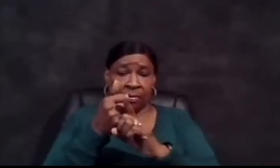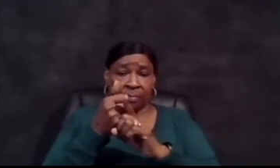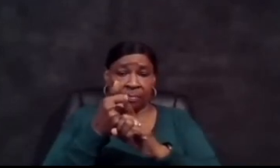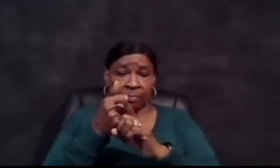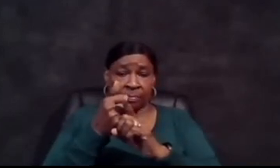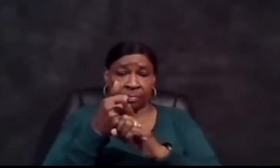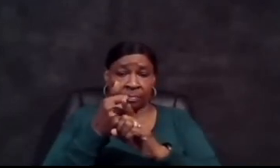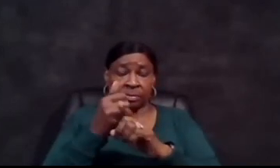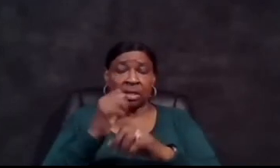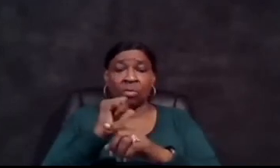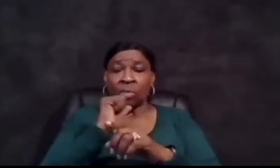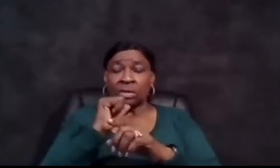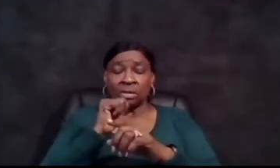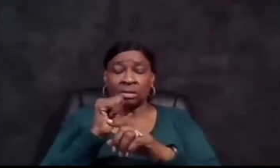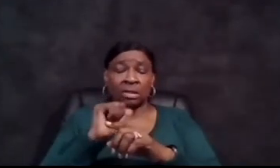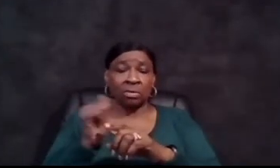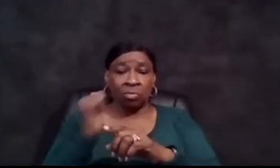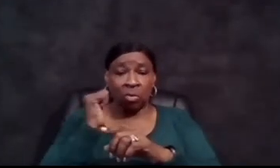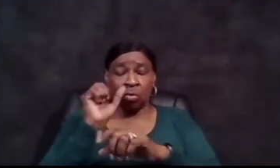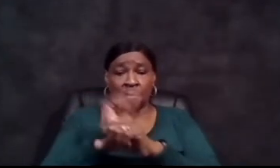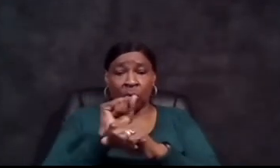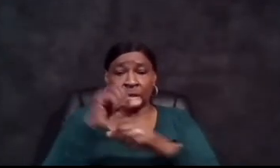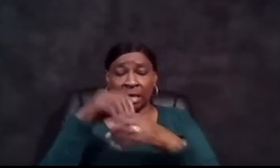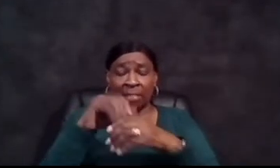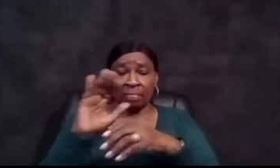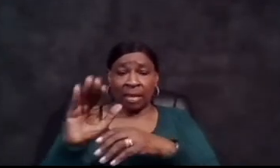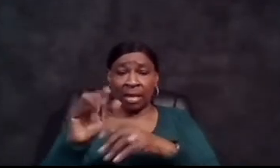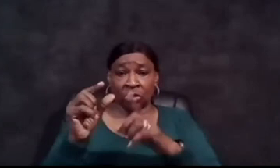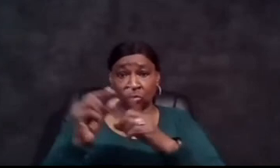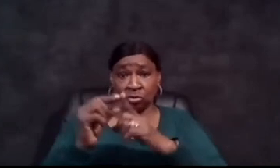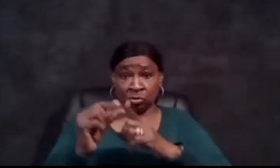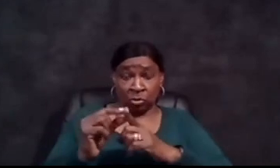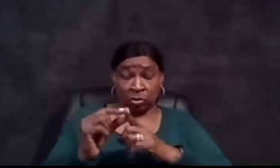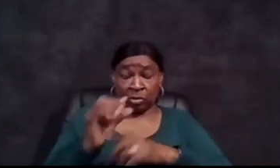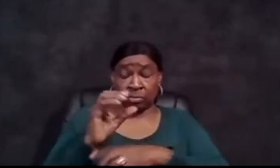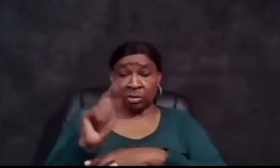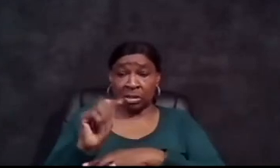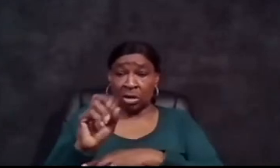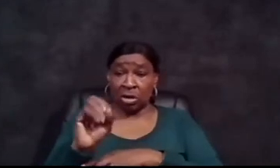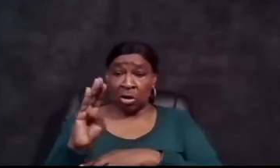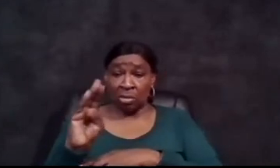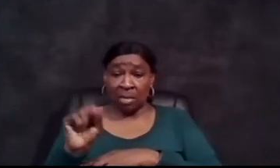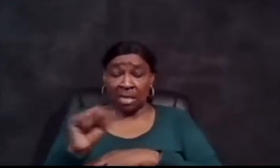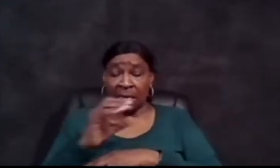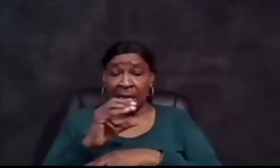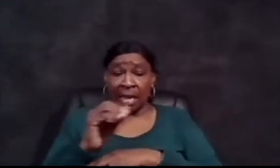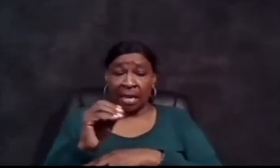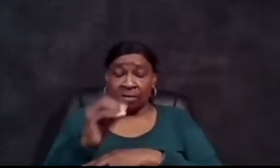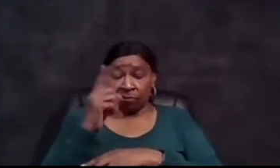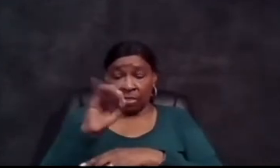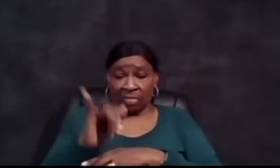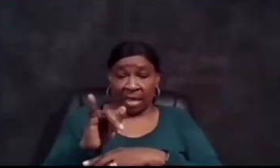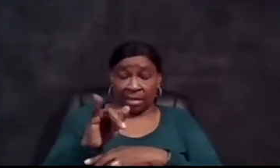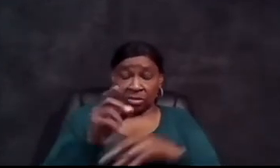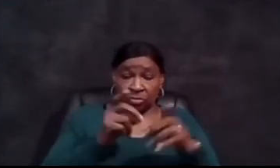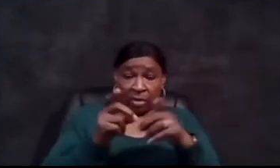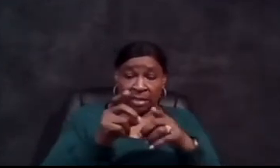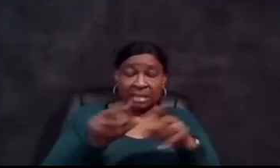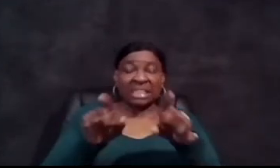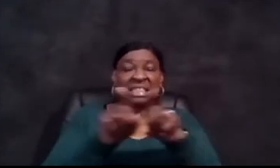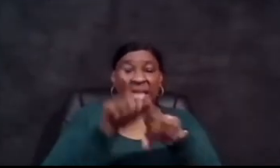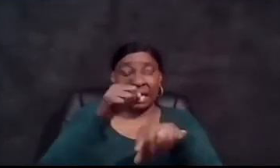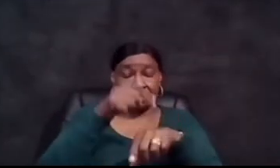it wasn't going to work within their terms and like towards that direction. And at the same